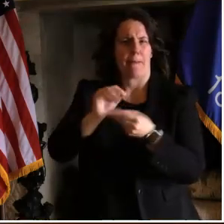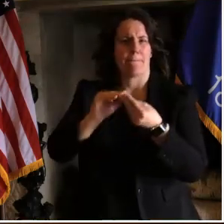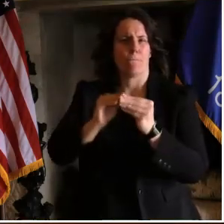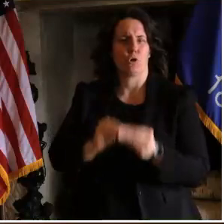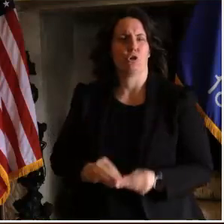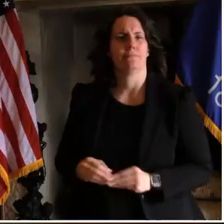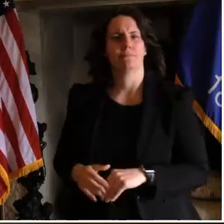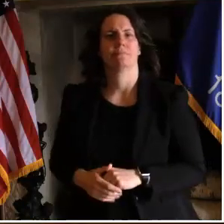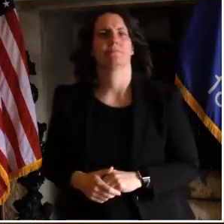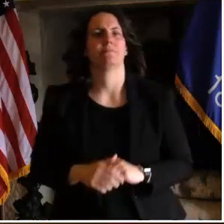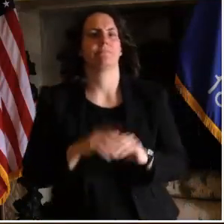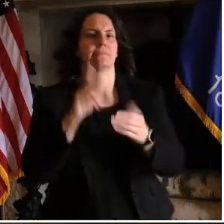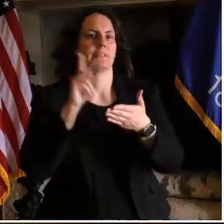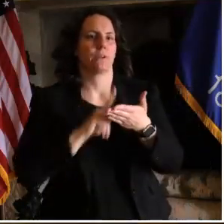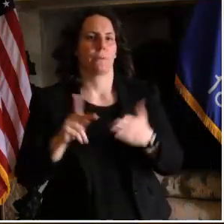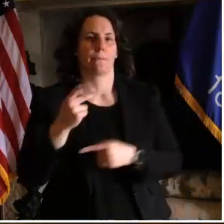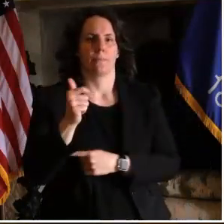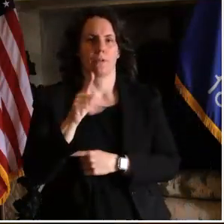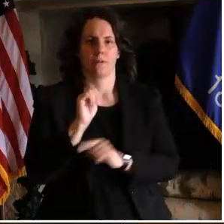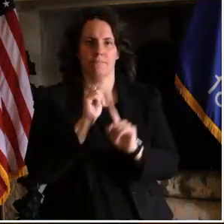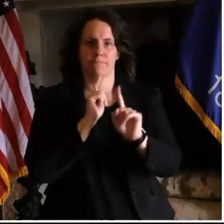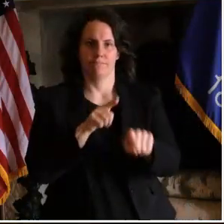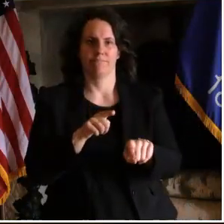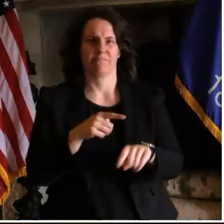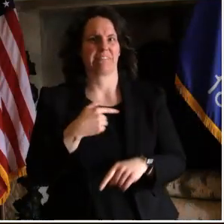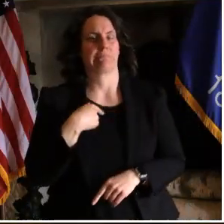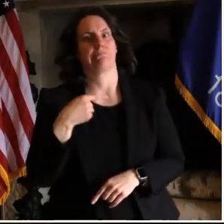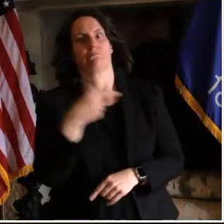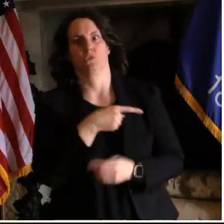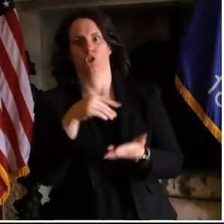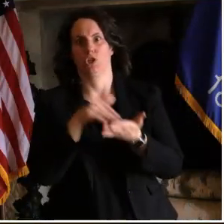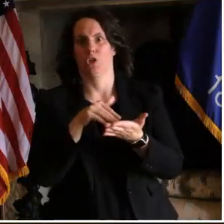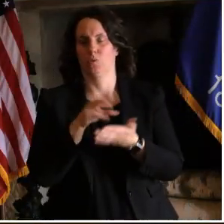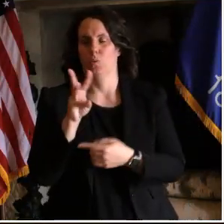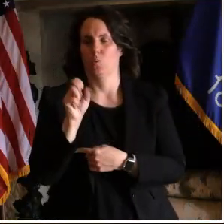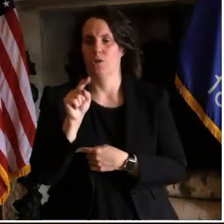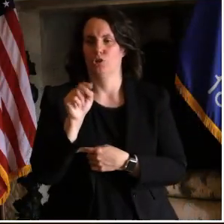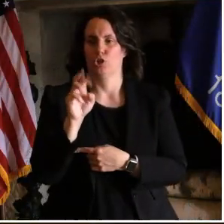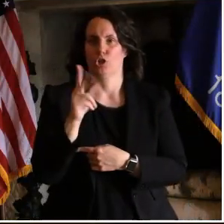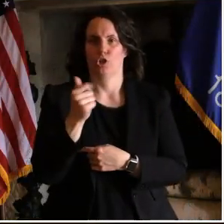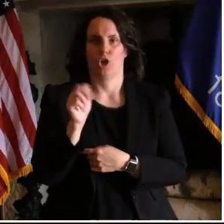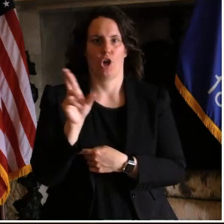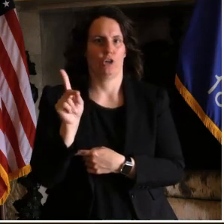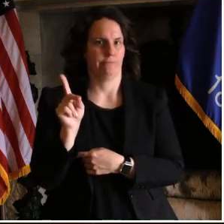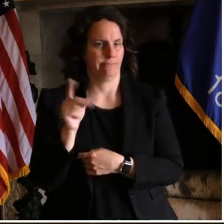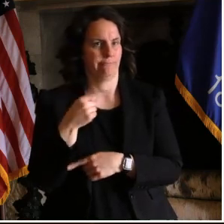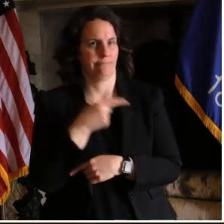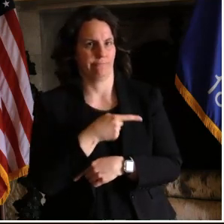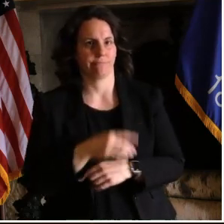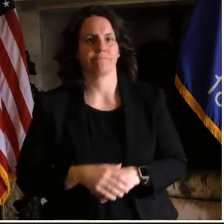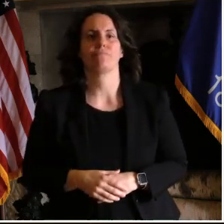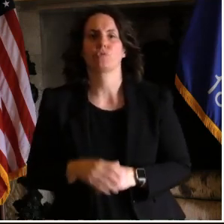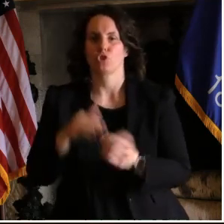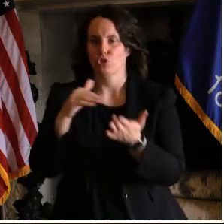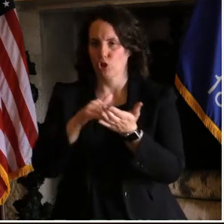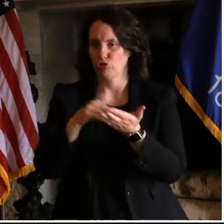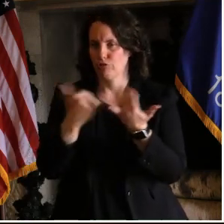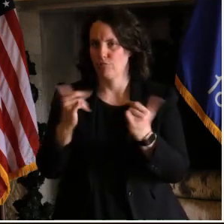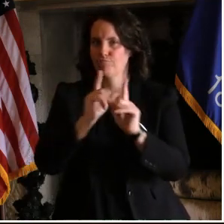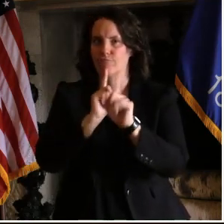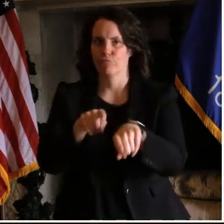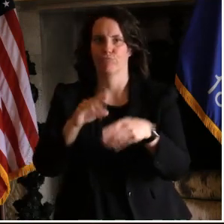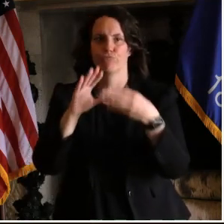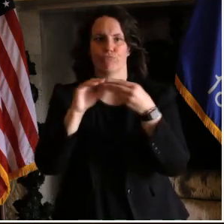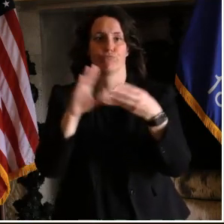works. Yeah, be happy to talk about our processes for that. So when we prioritize testing for people for whom it's most important to